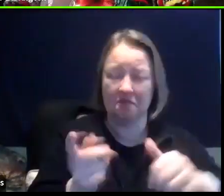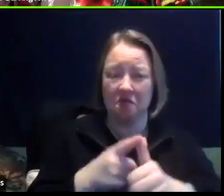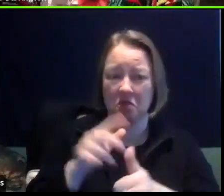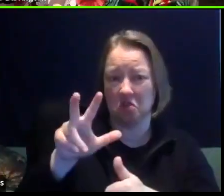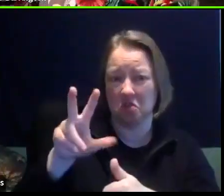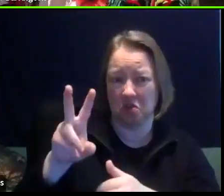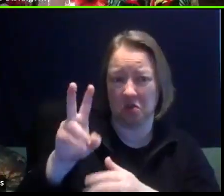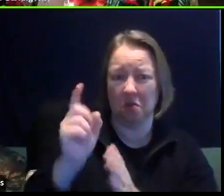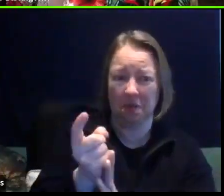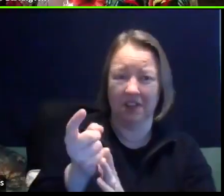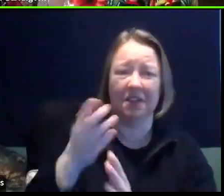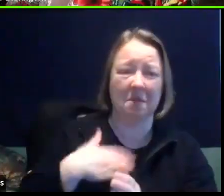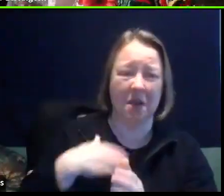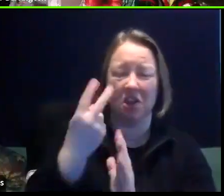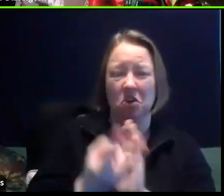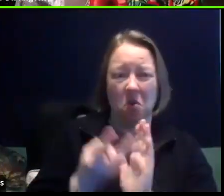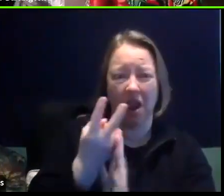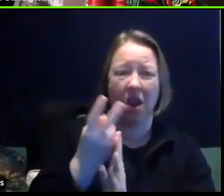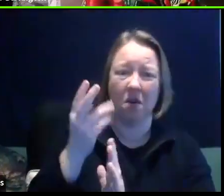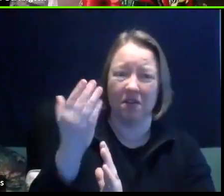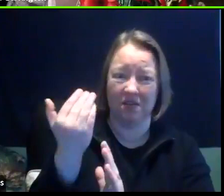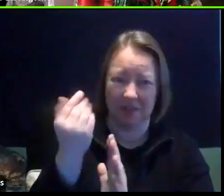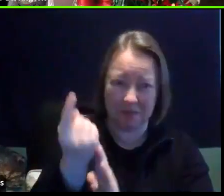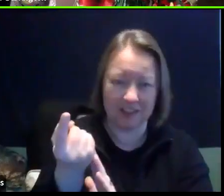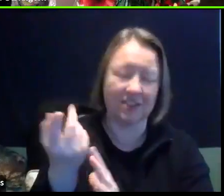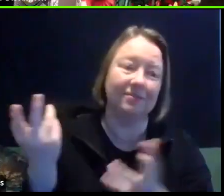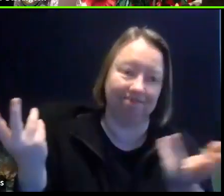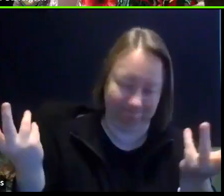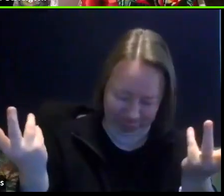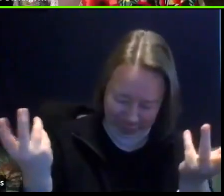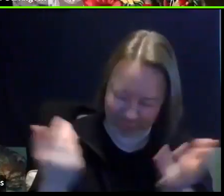minutes of my 2 hours and 15 minutes. So yeah,